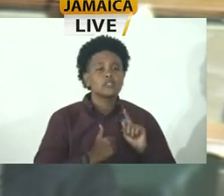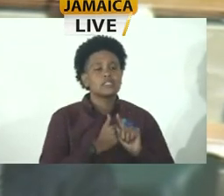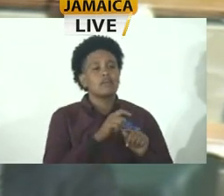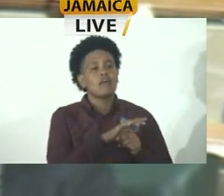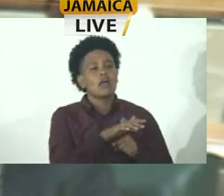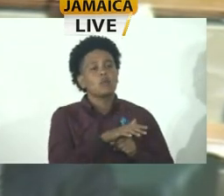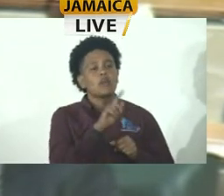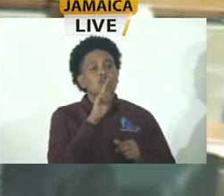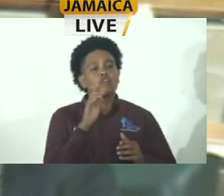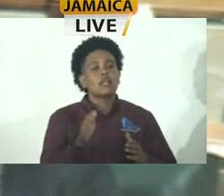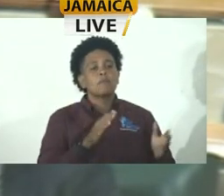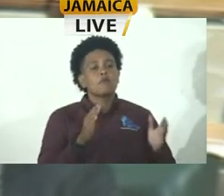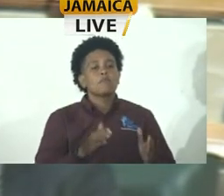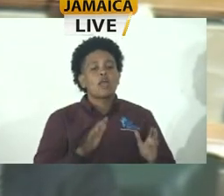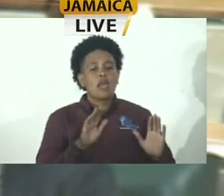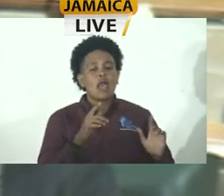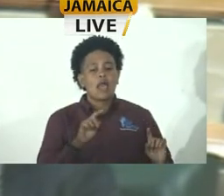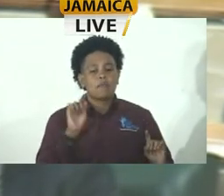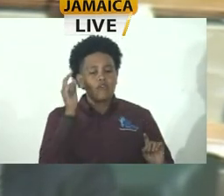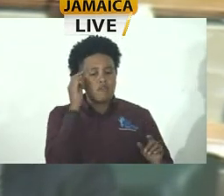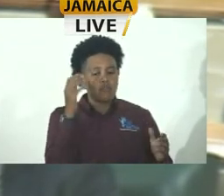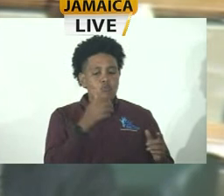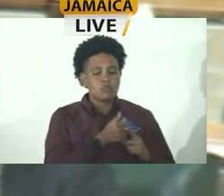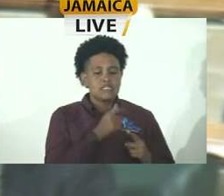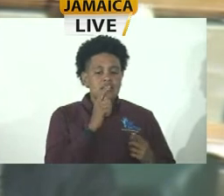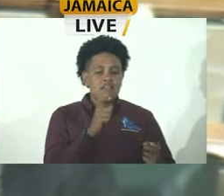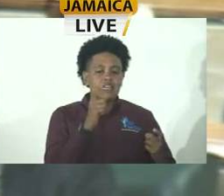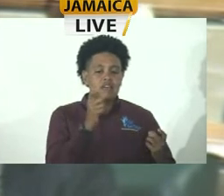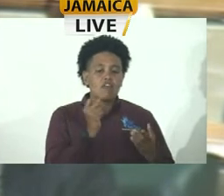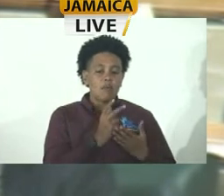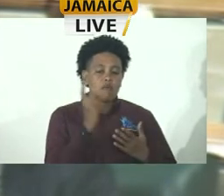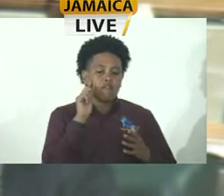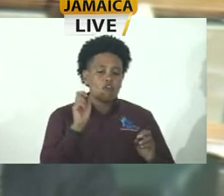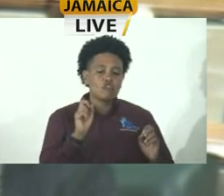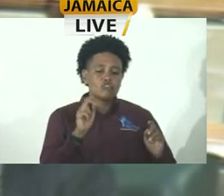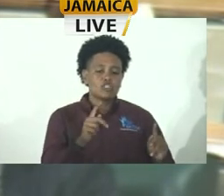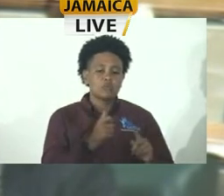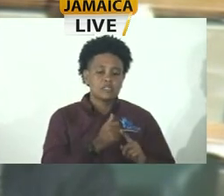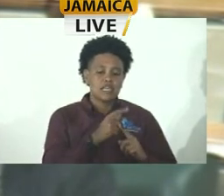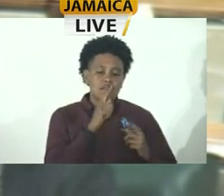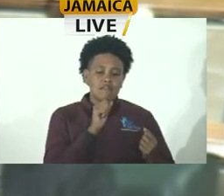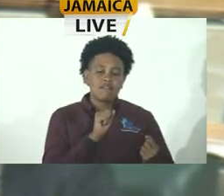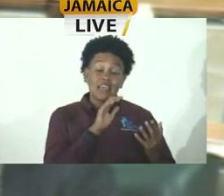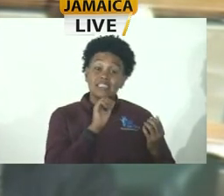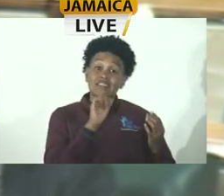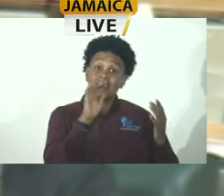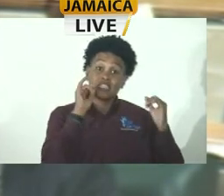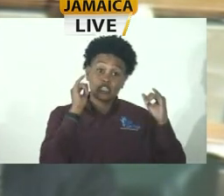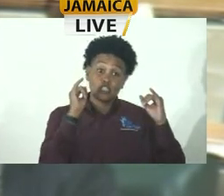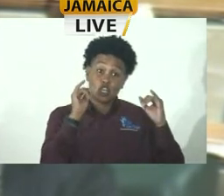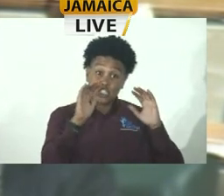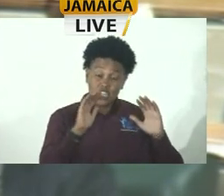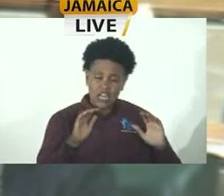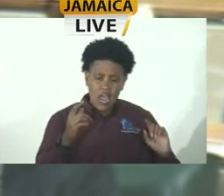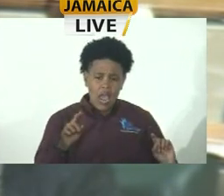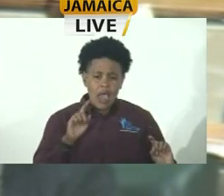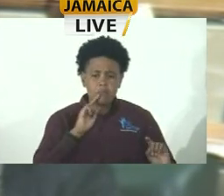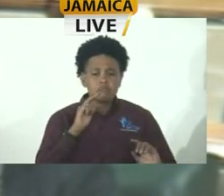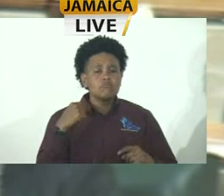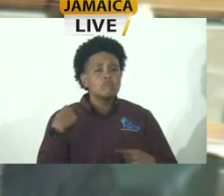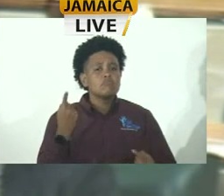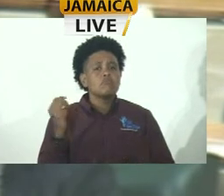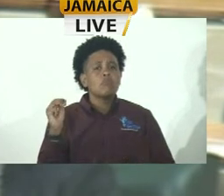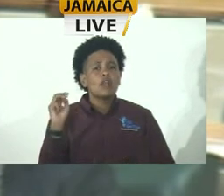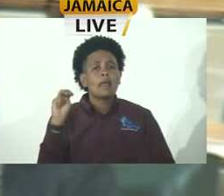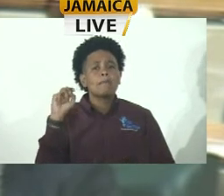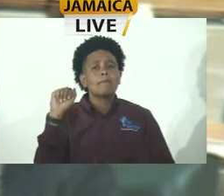prepare the cabinet has therefore given approval for the resumption of face-to-face instruction as of monday may